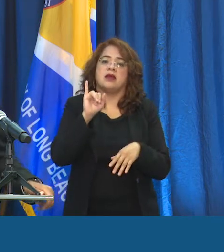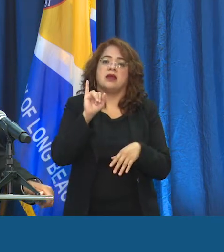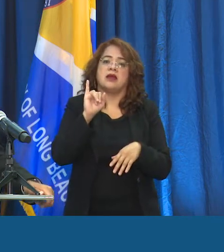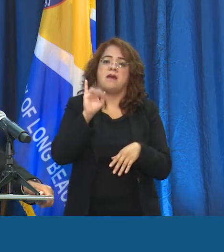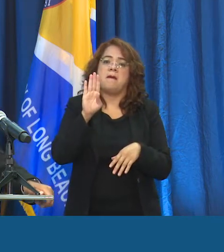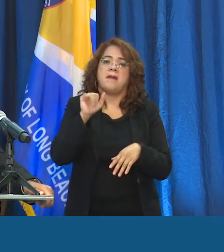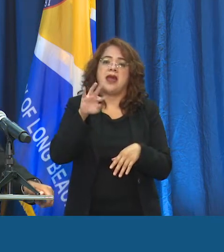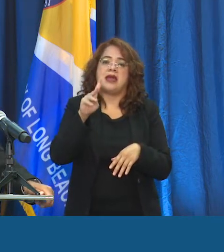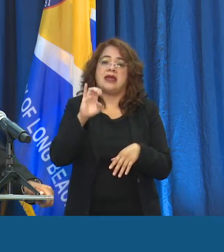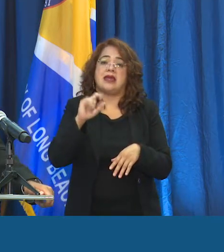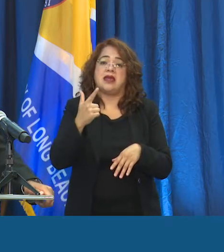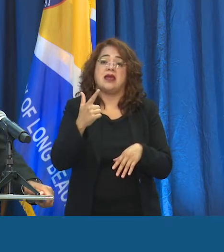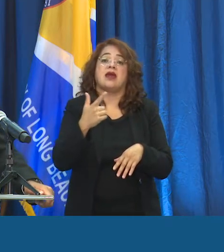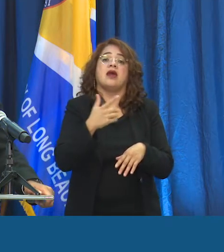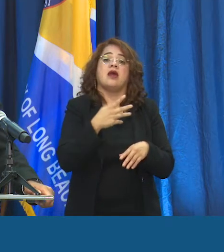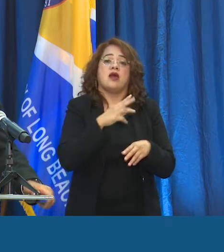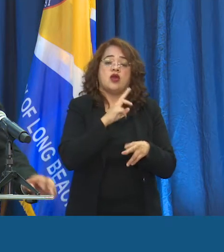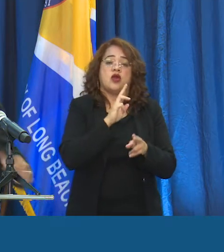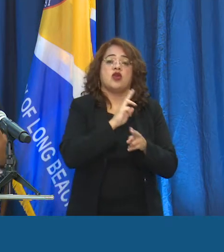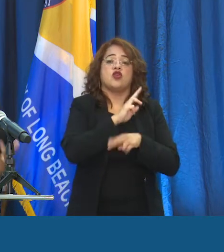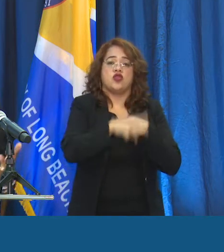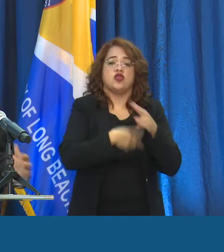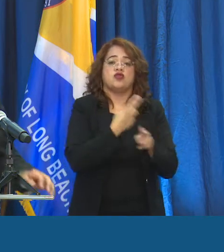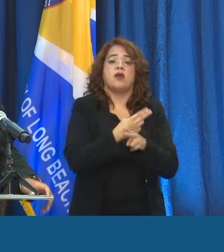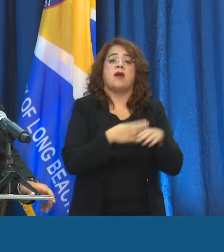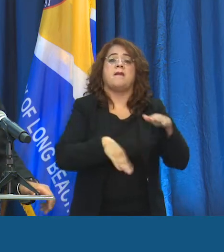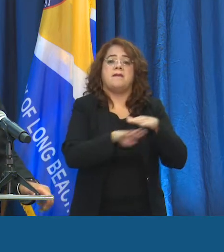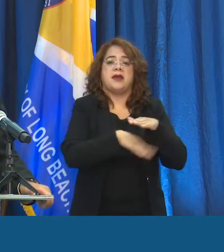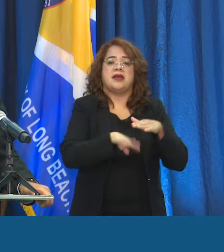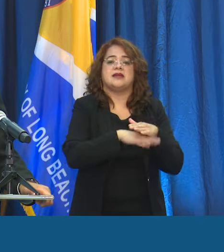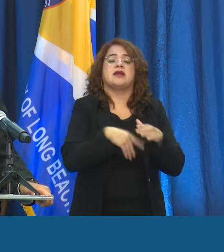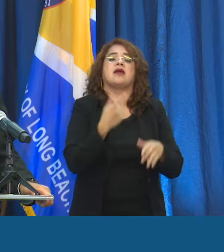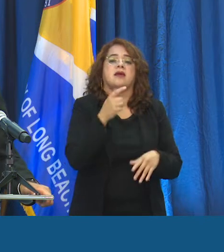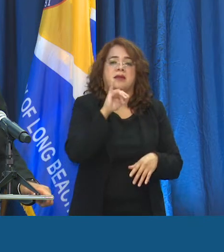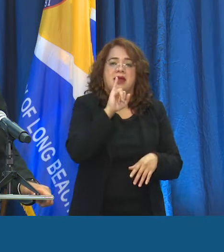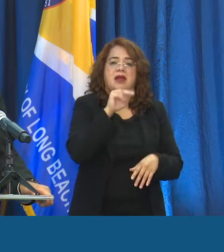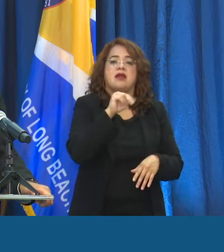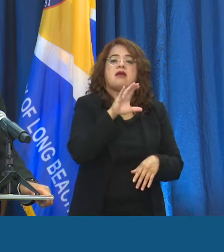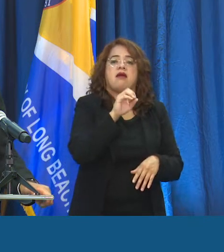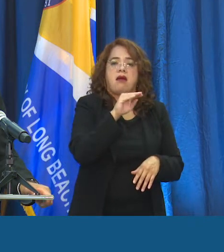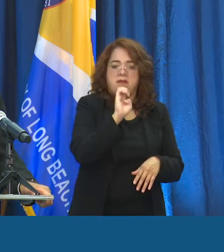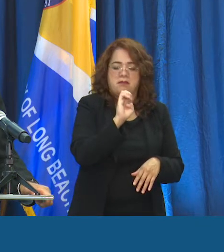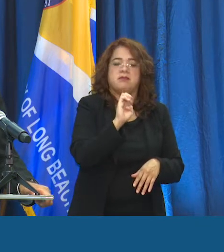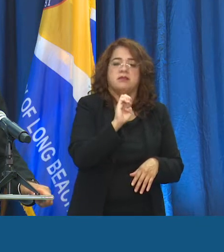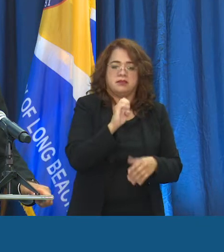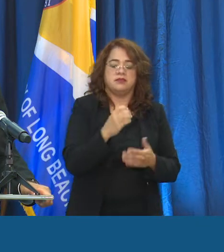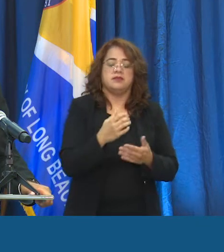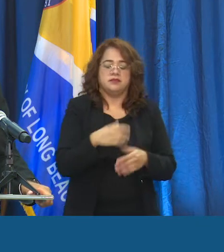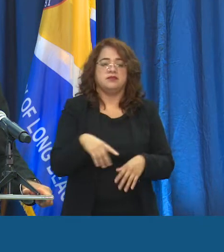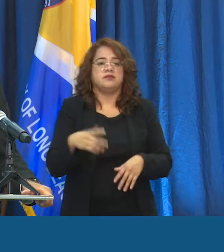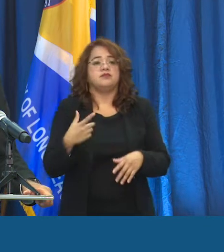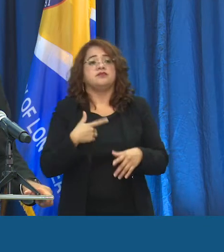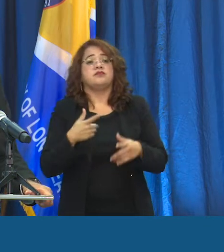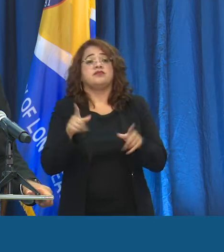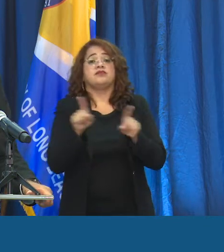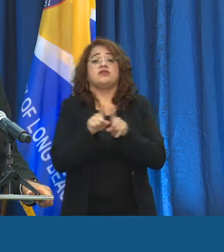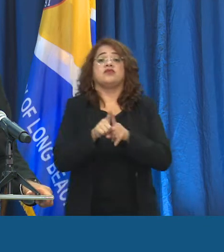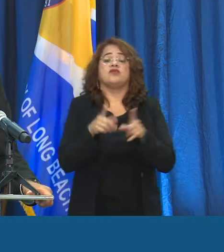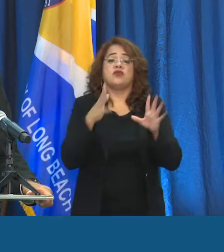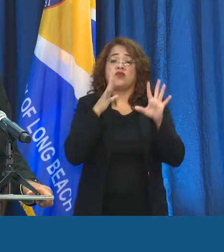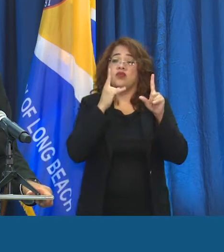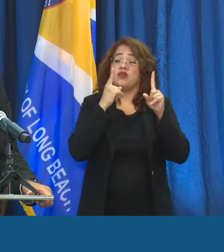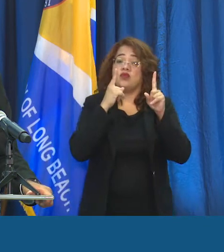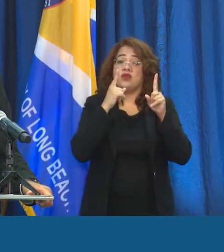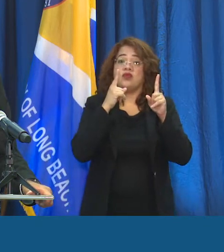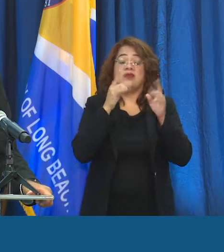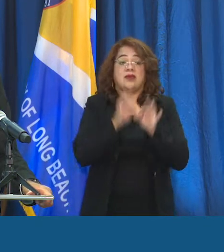Our city manager is also going to discuss some significant additions to racial justice and equity. We know that we are in a unique